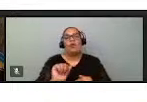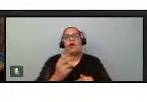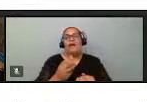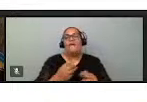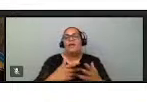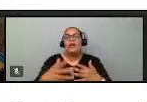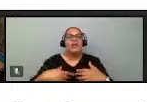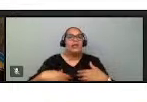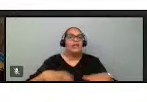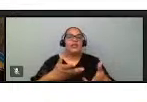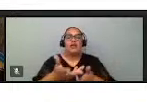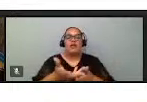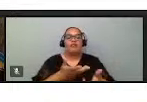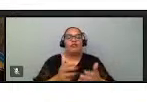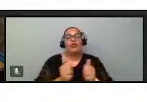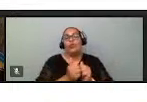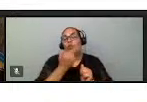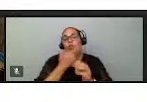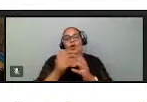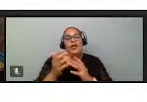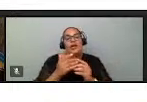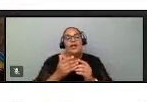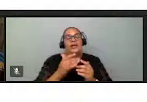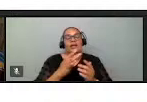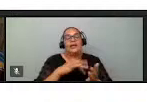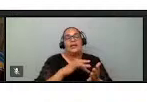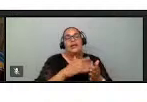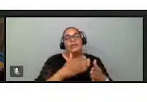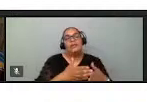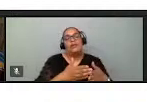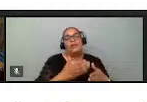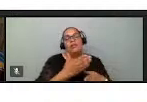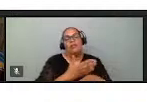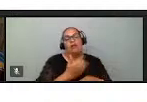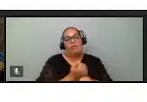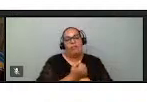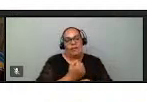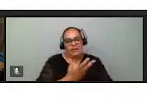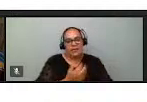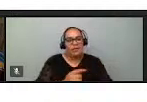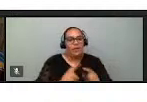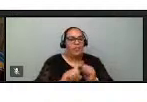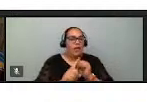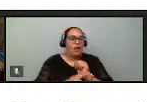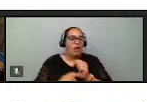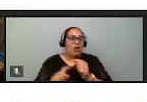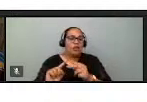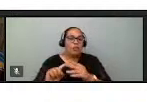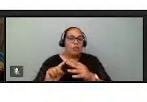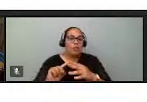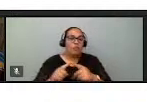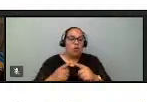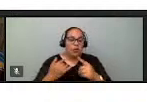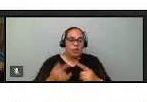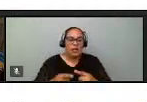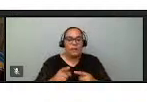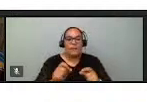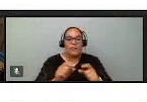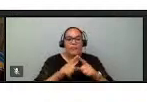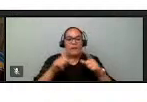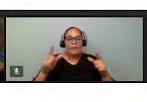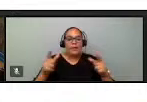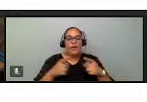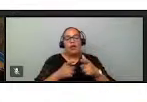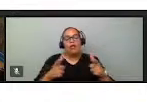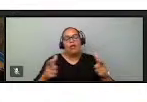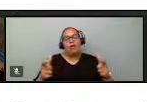interactions with particular terminal operators and then I think the last Point Sher is this bigger Longer